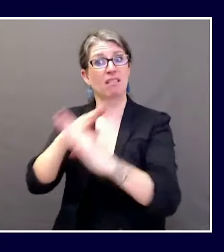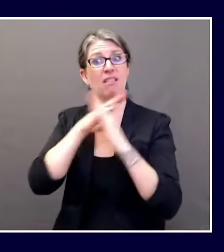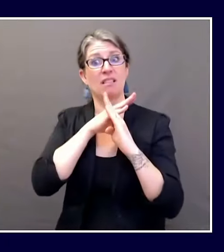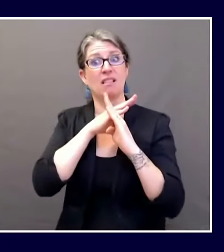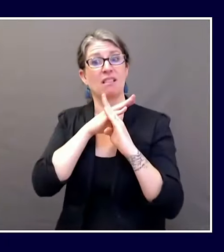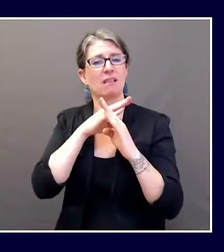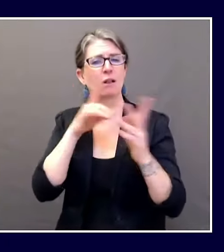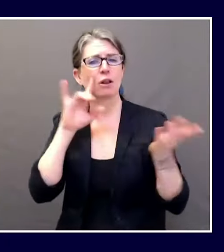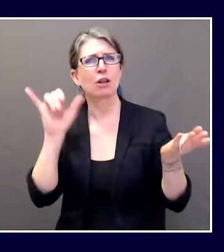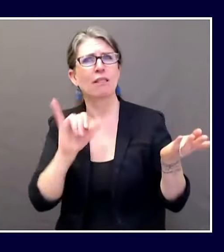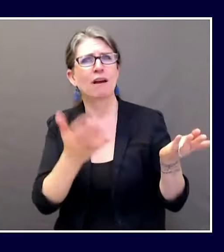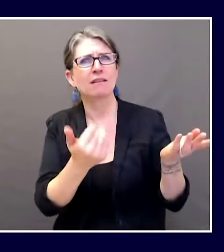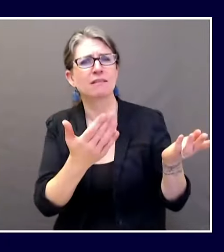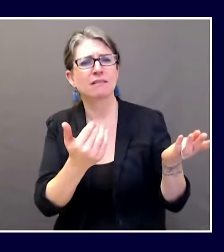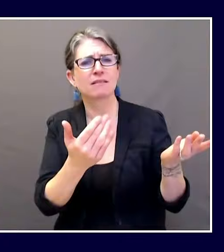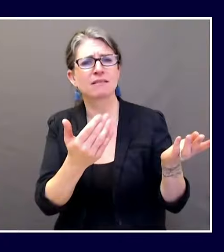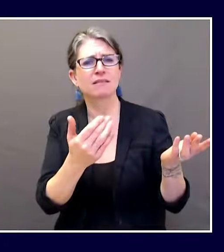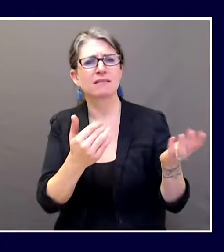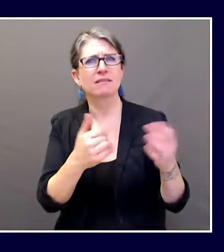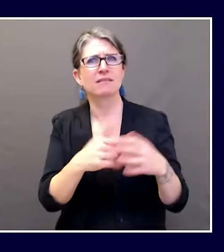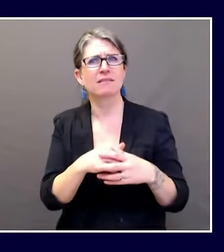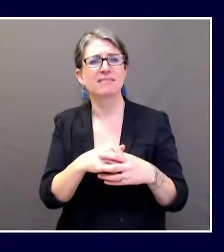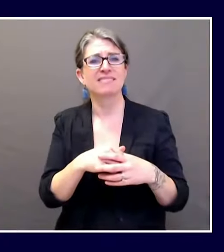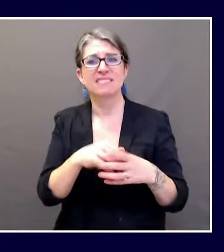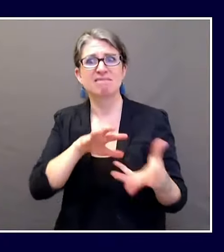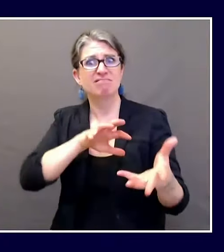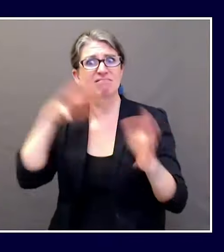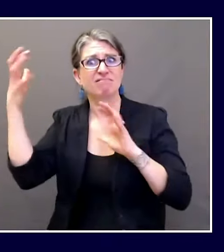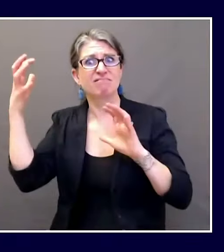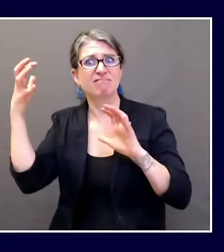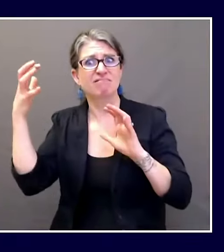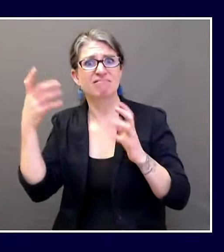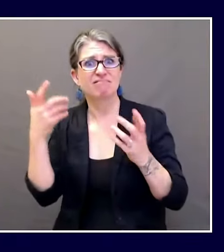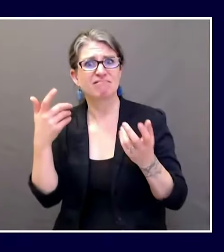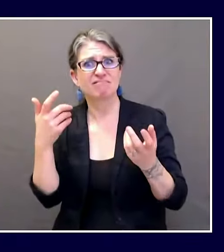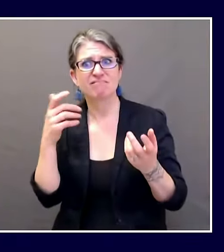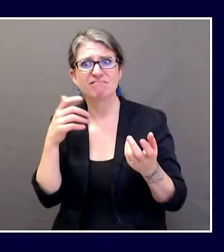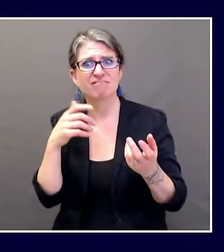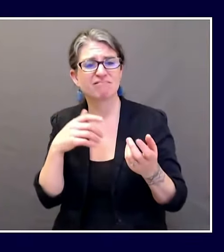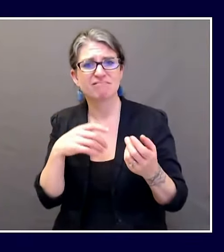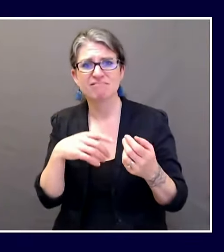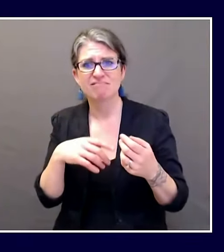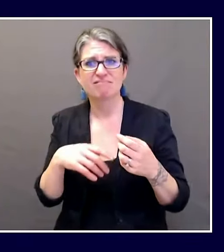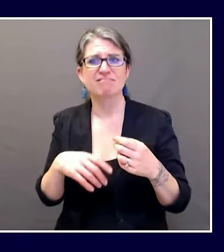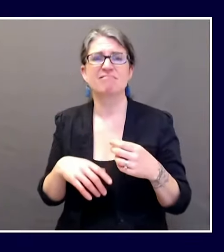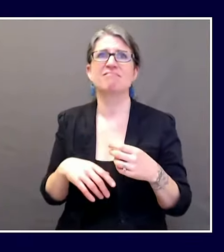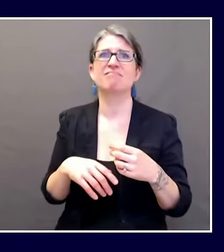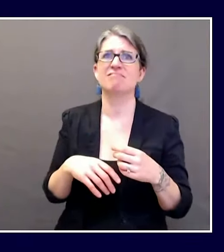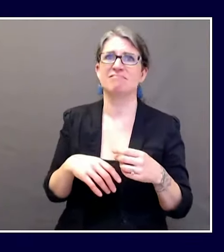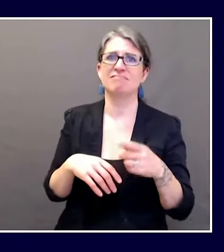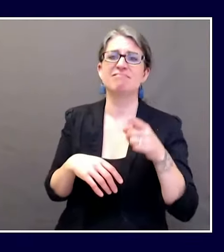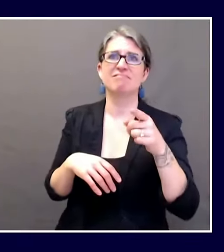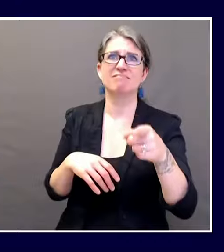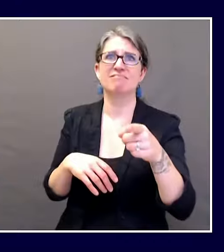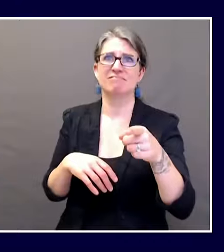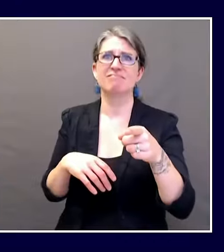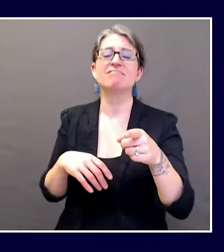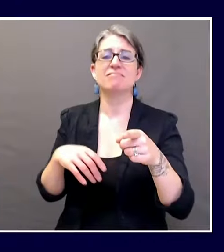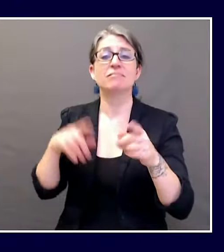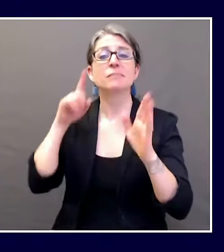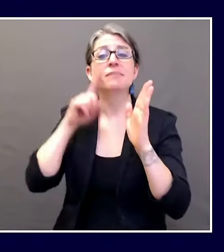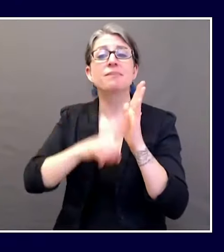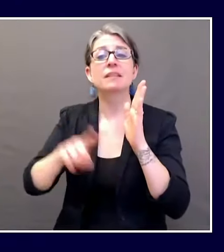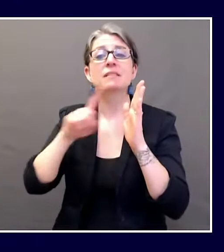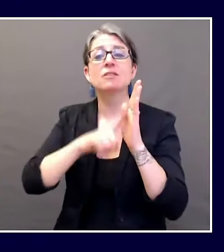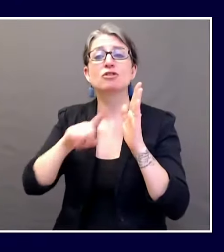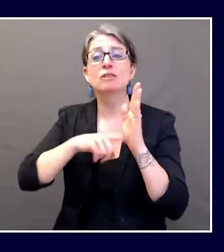have with contact tracers or case investigators, without having the flexibility afforded by some of these declarations, as well as perhaps the